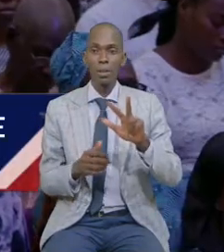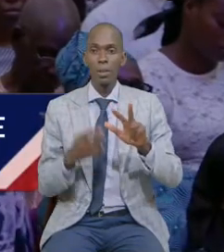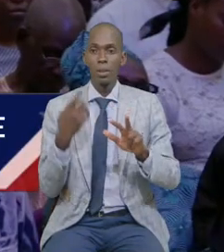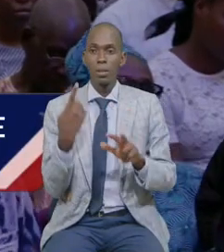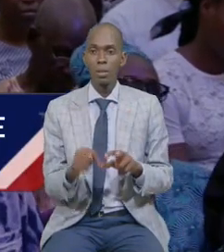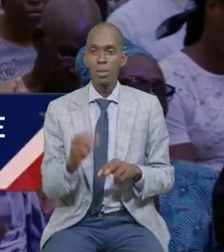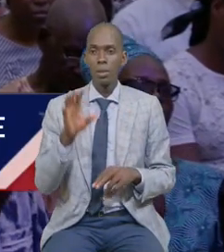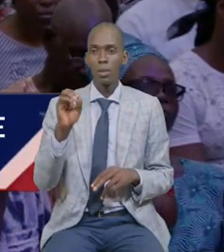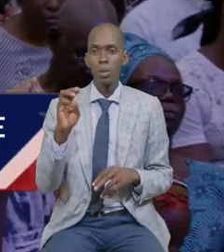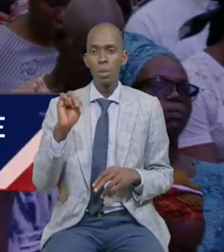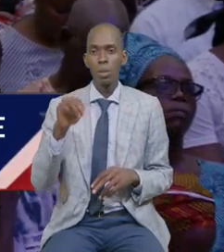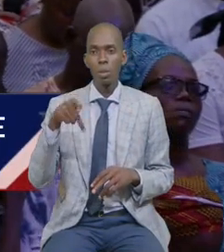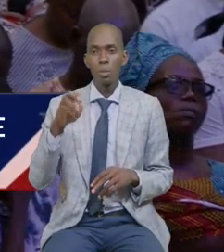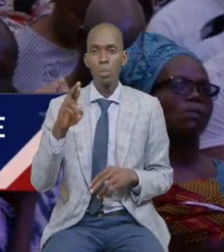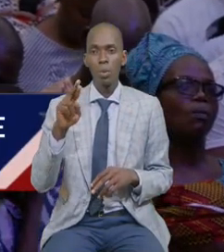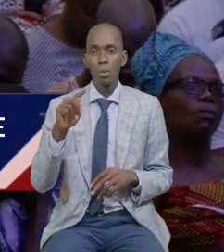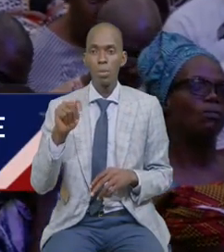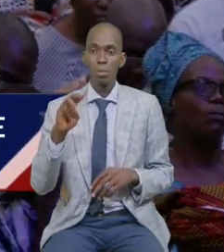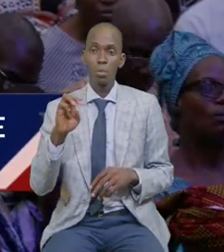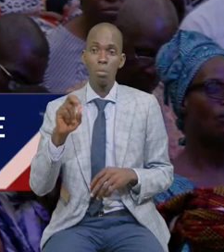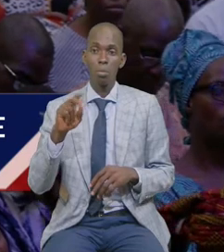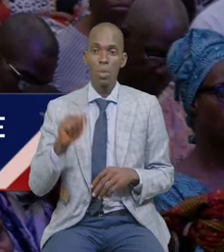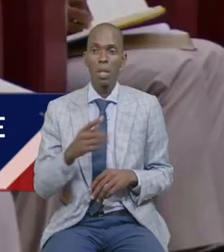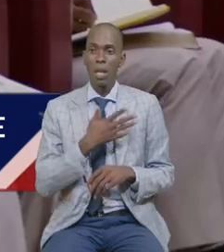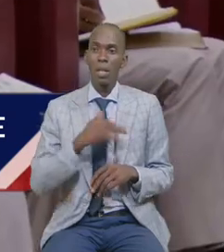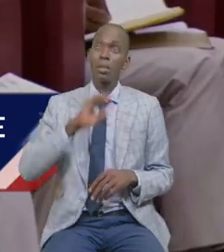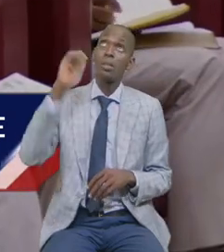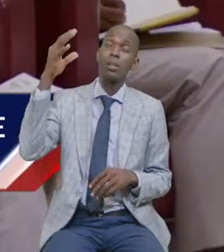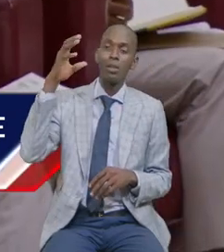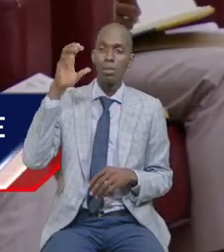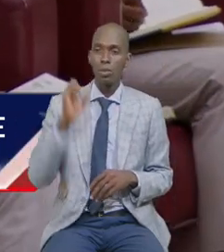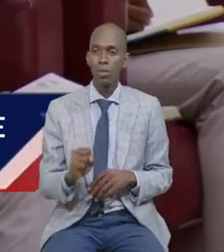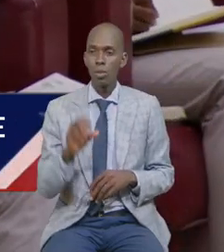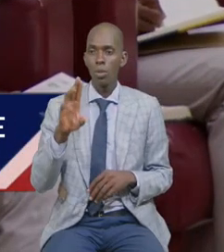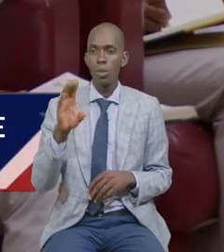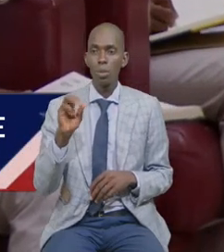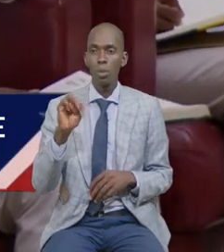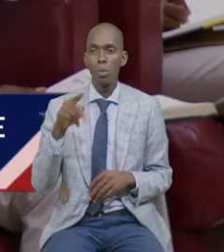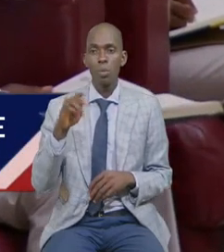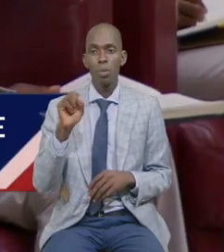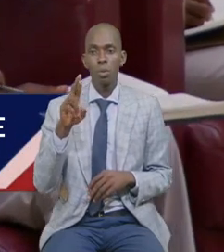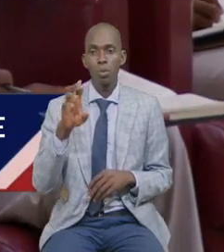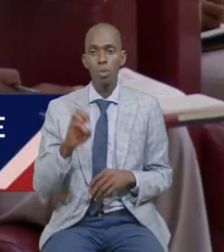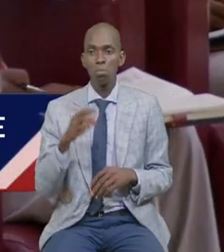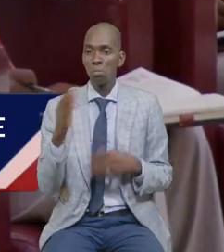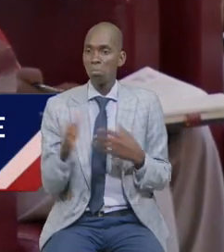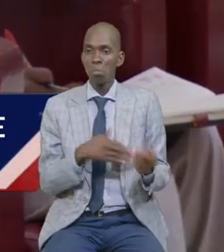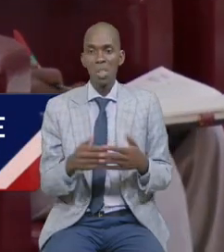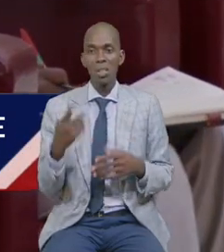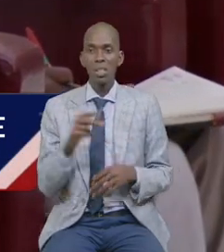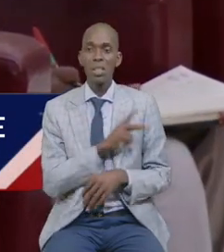composure despite the king's deadliness. That man was deadly. That man